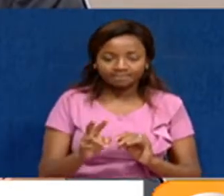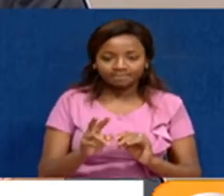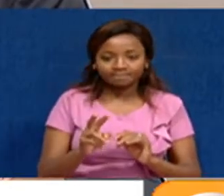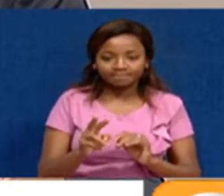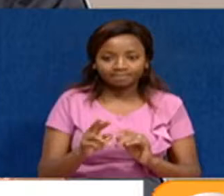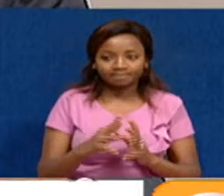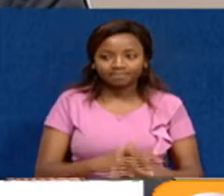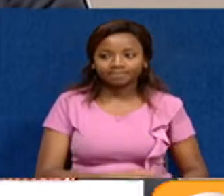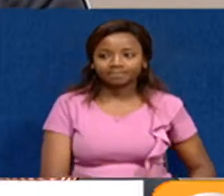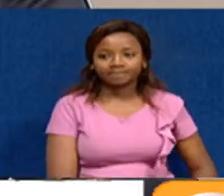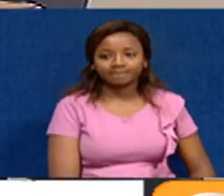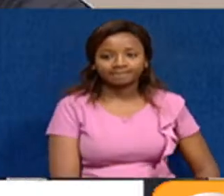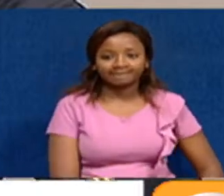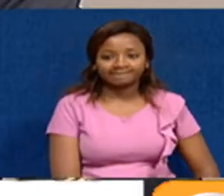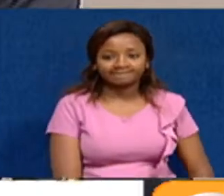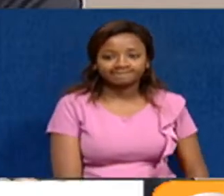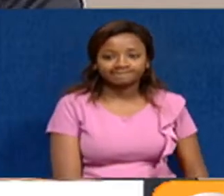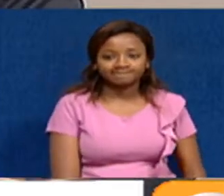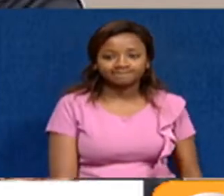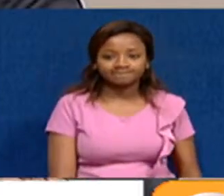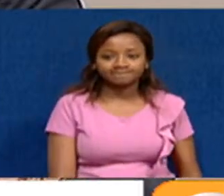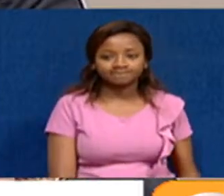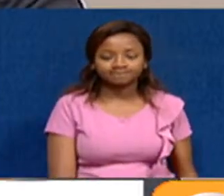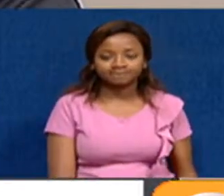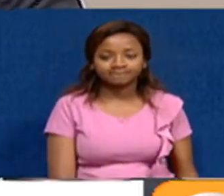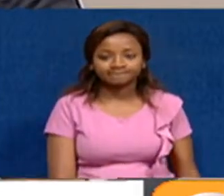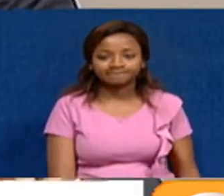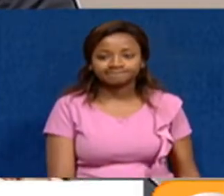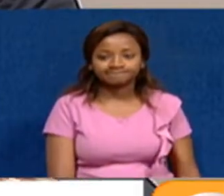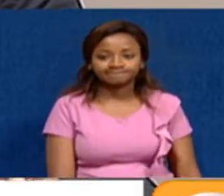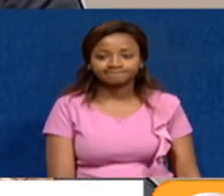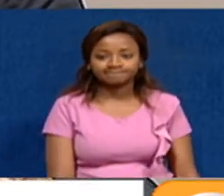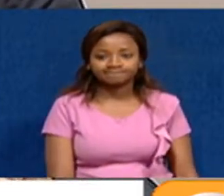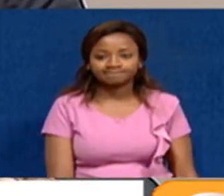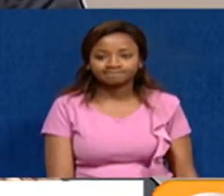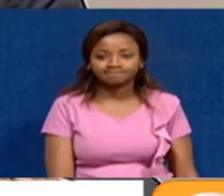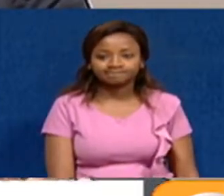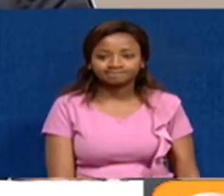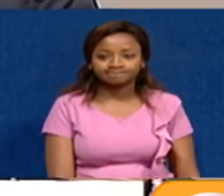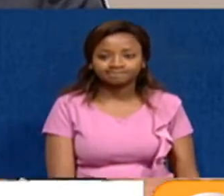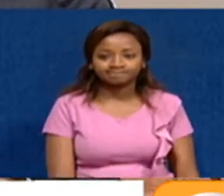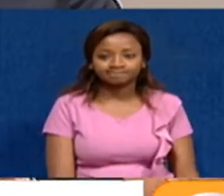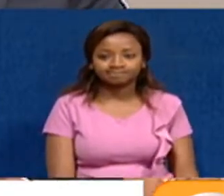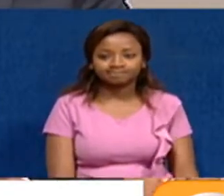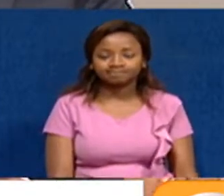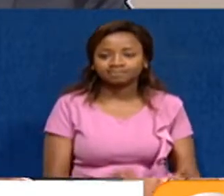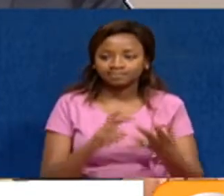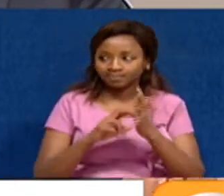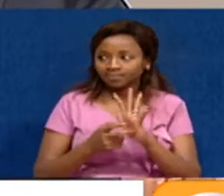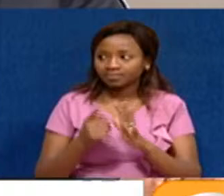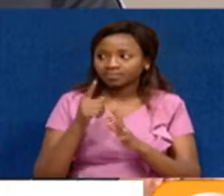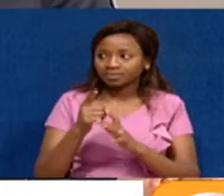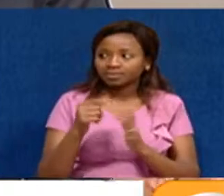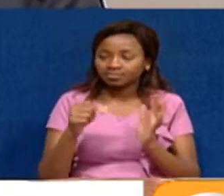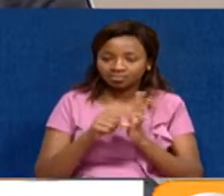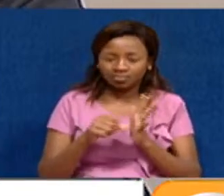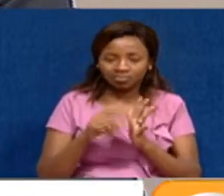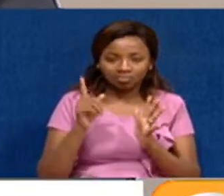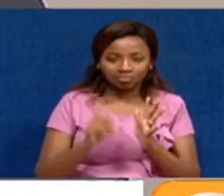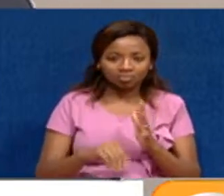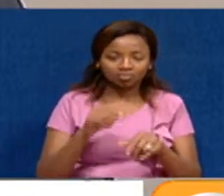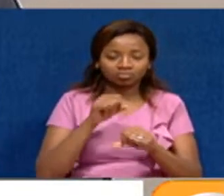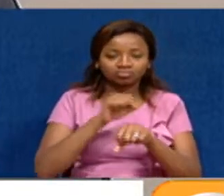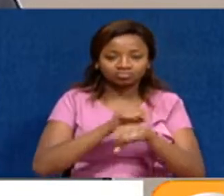competition, you see. And the competition is just centered in some regions, so it's not distributed. So it's about structural issues to be put in place. It's